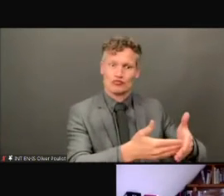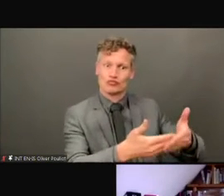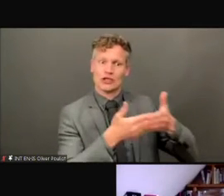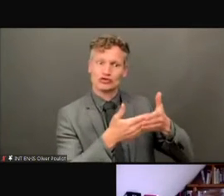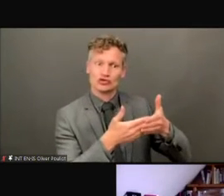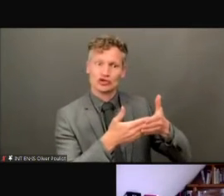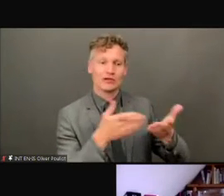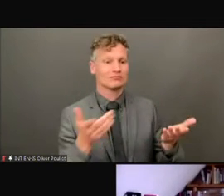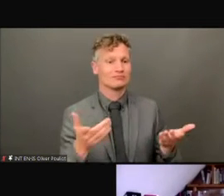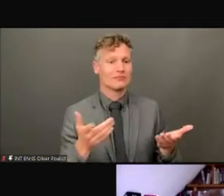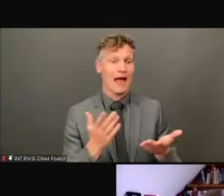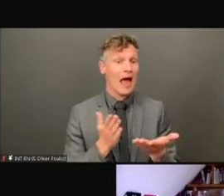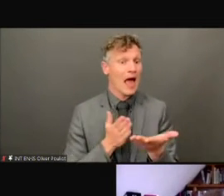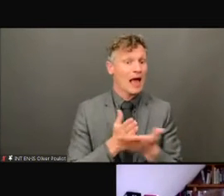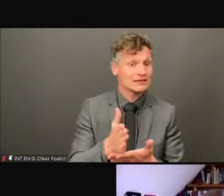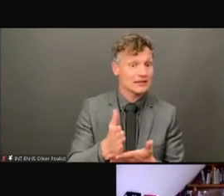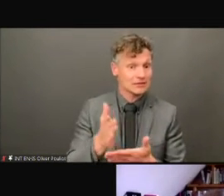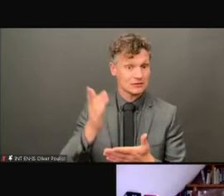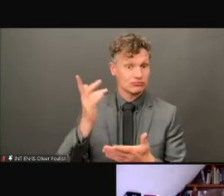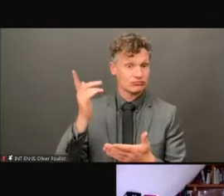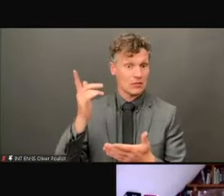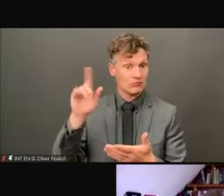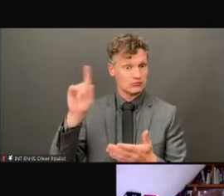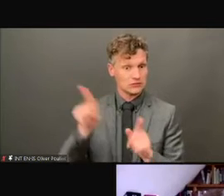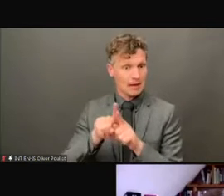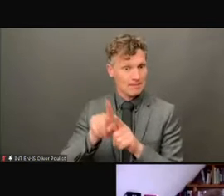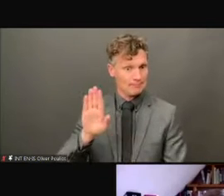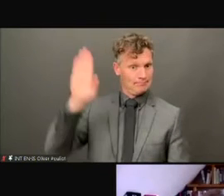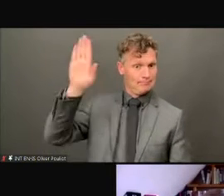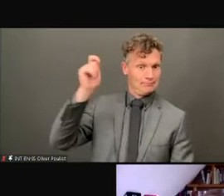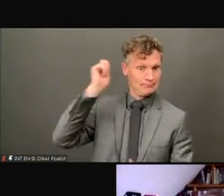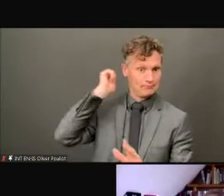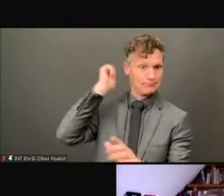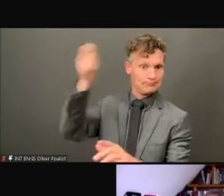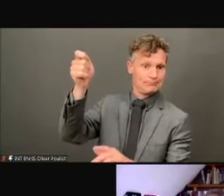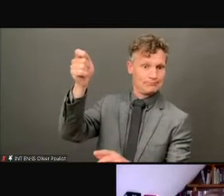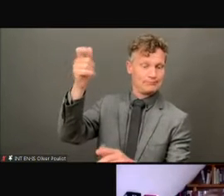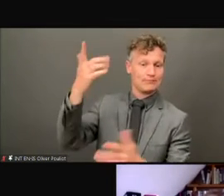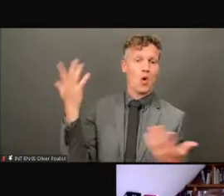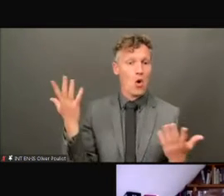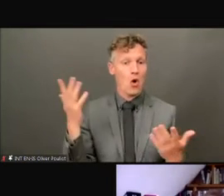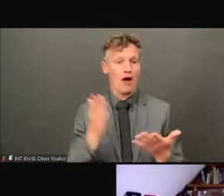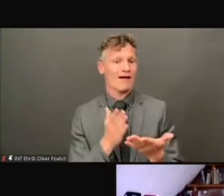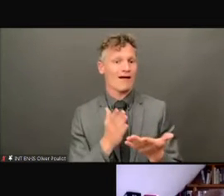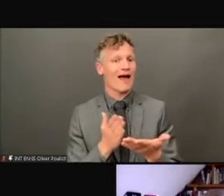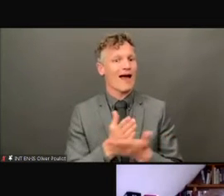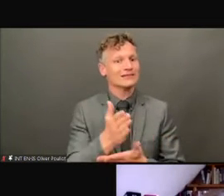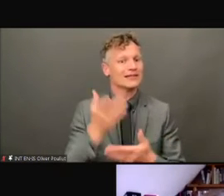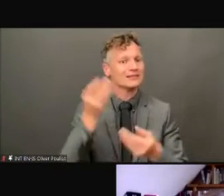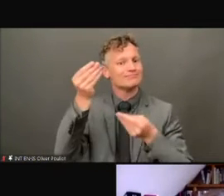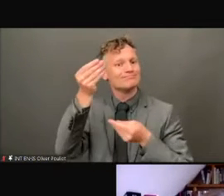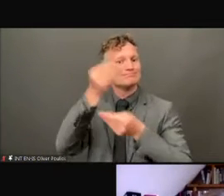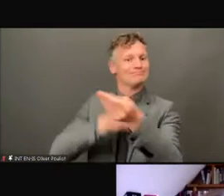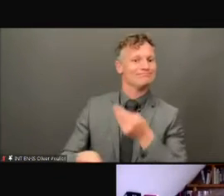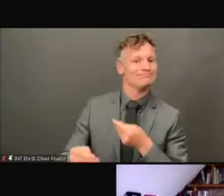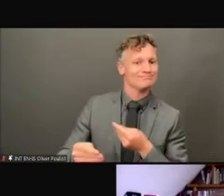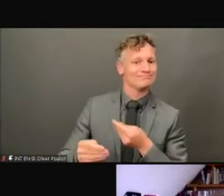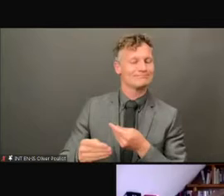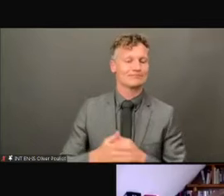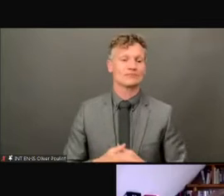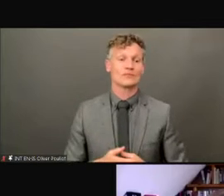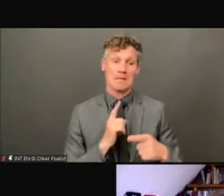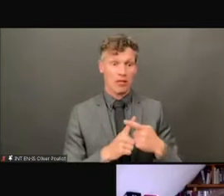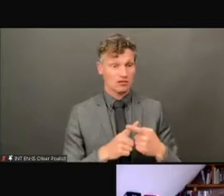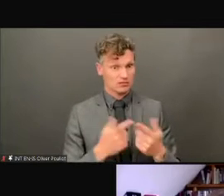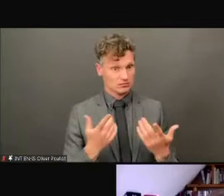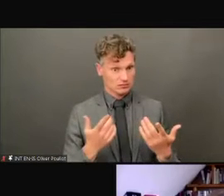and remedy. It involves to seek and provide justice in all roles and contexts. The narrow